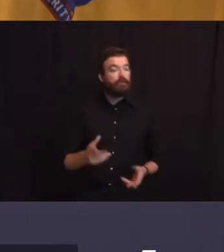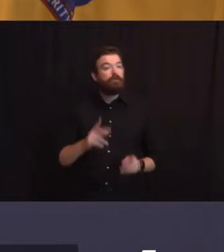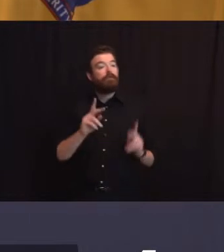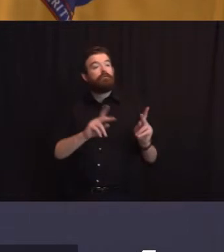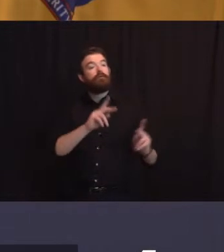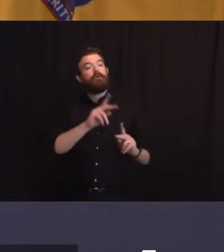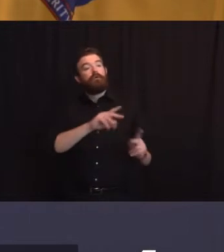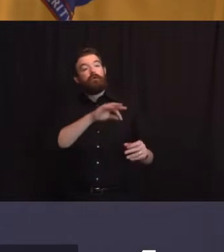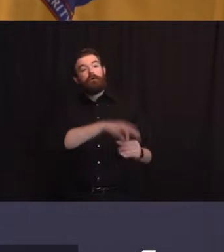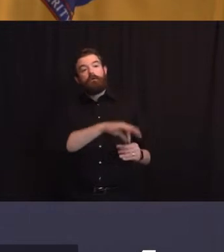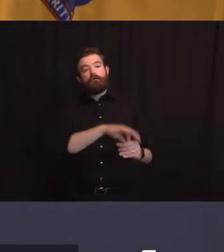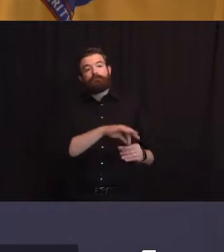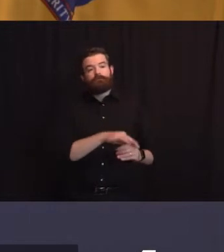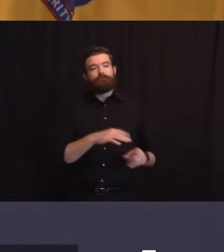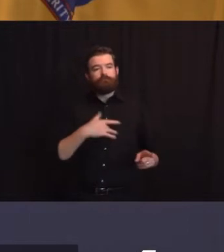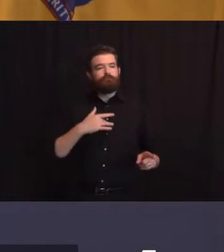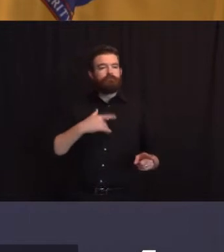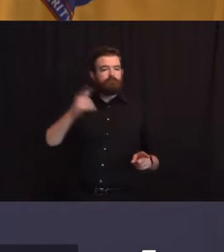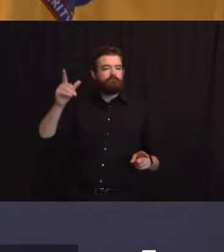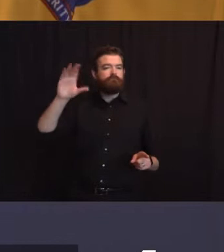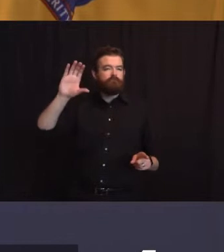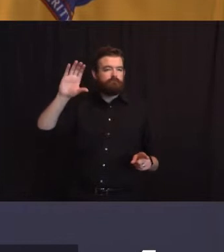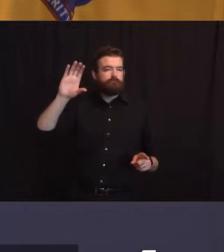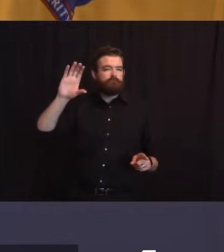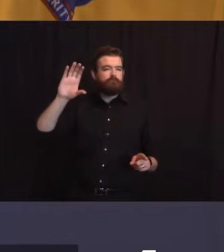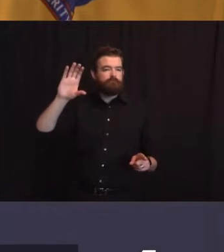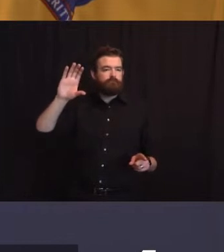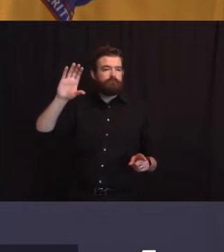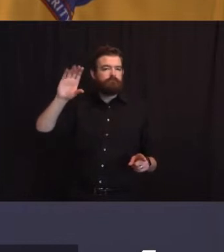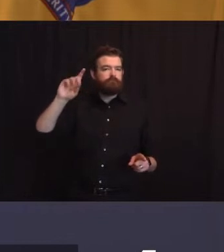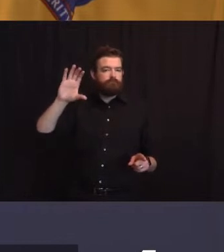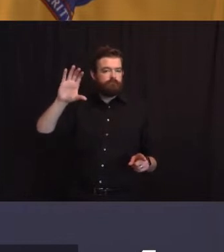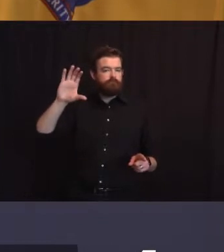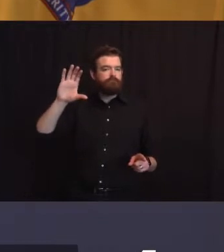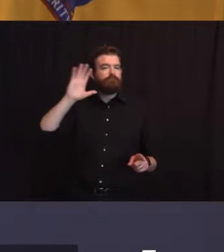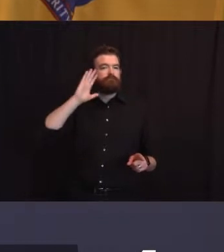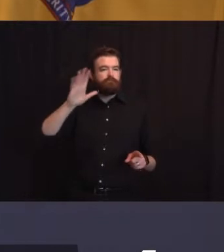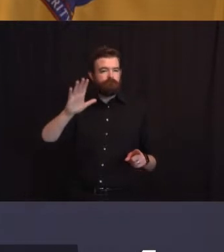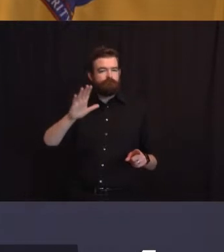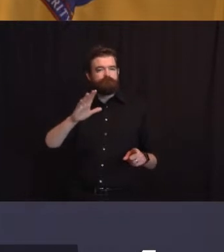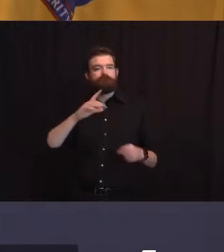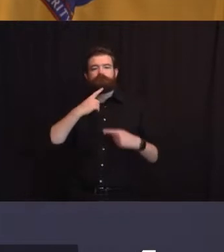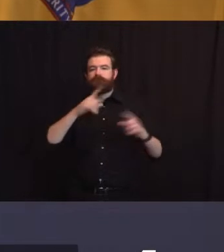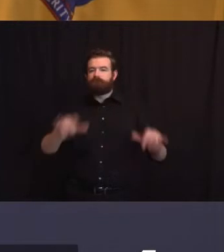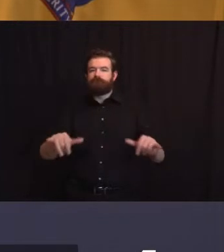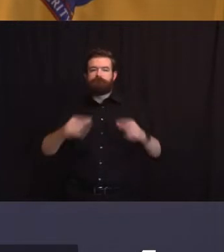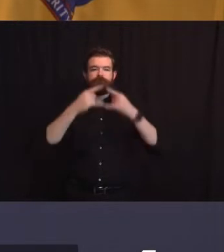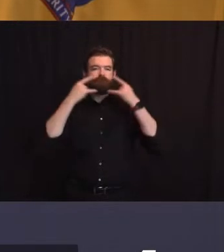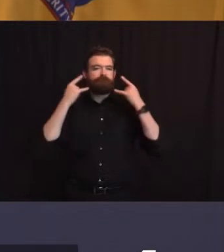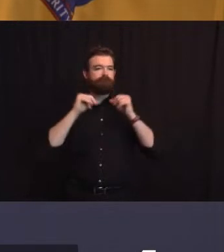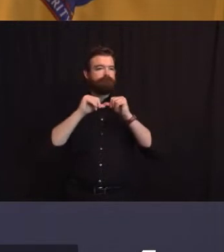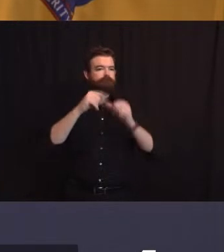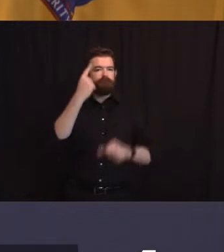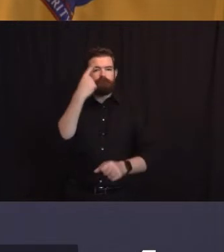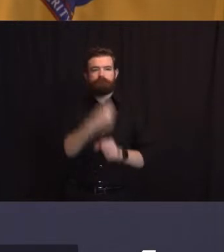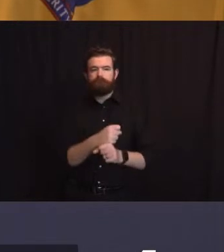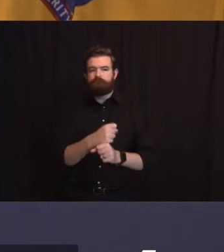Meaningfully longer, like in some cases measured in years. So I have to say personally, I thought they were going to do